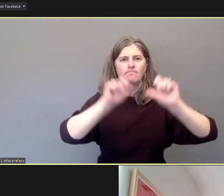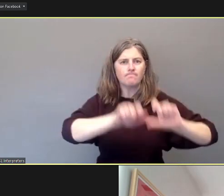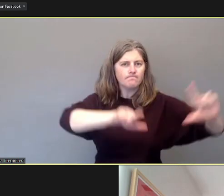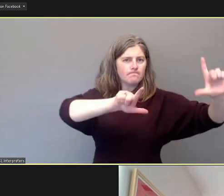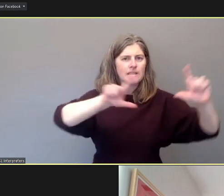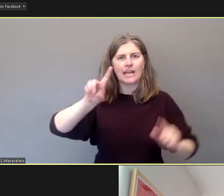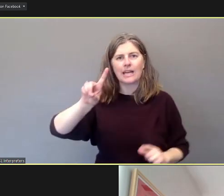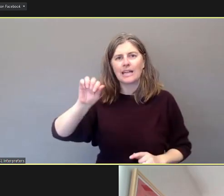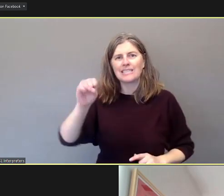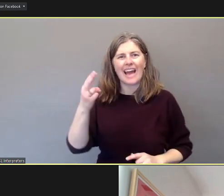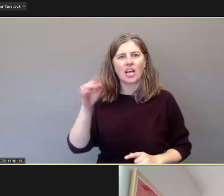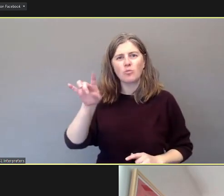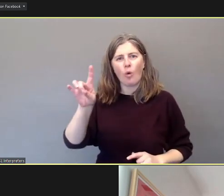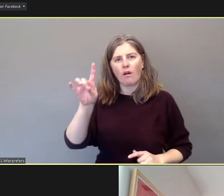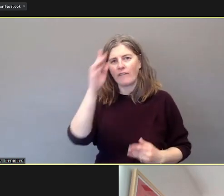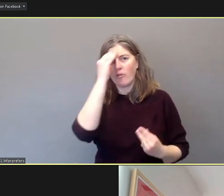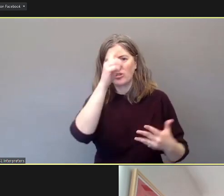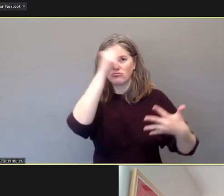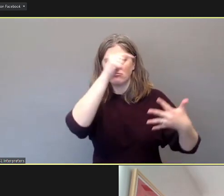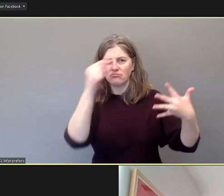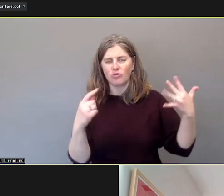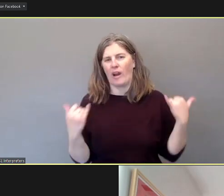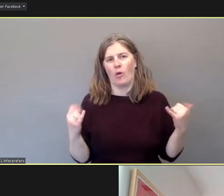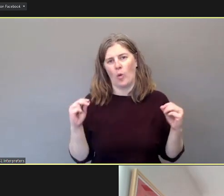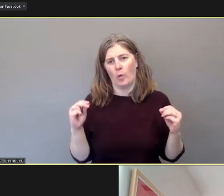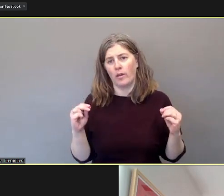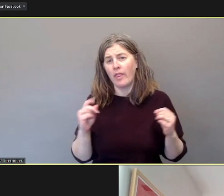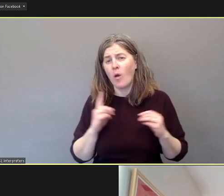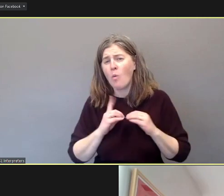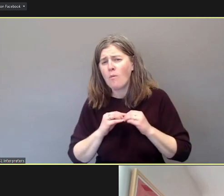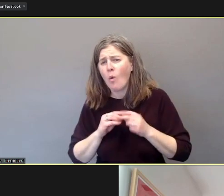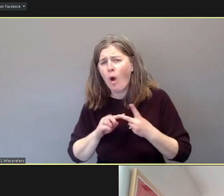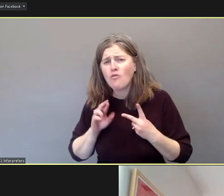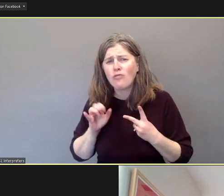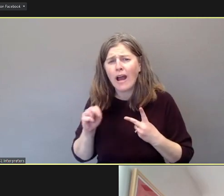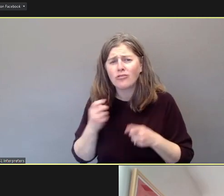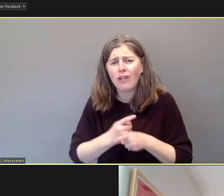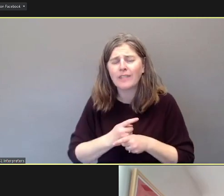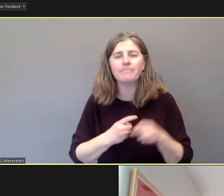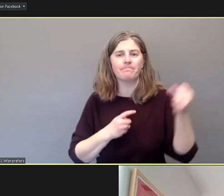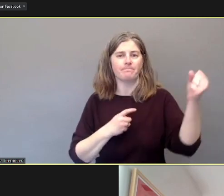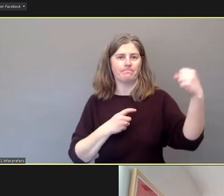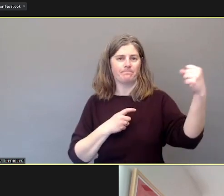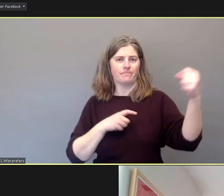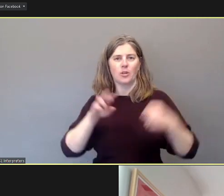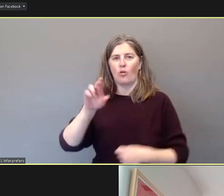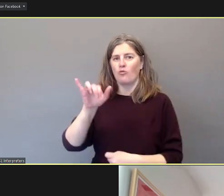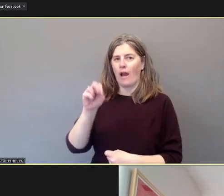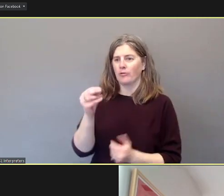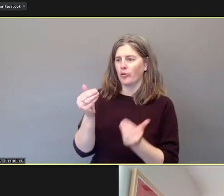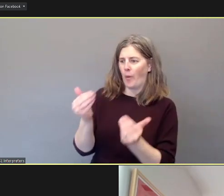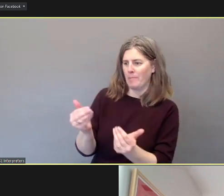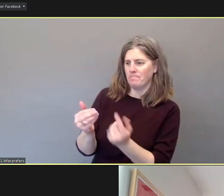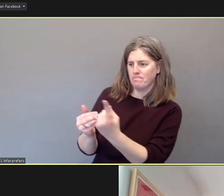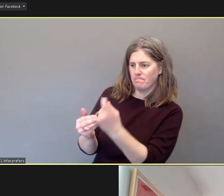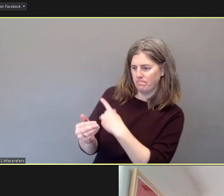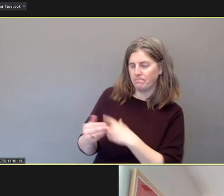point. Thanks. And then we had one more, Ryan, was it? Alex? Yes, that's right. Go ahead, Ryan.